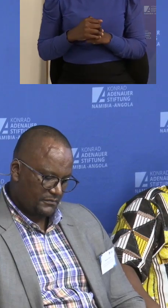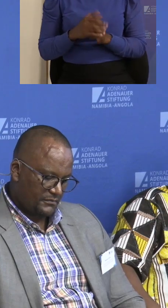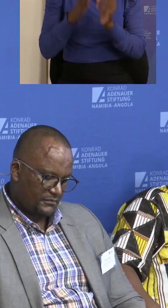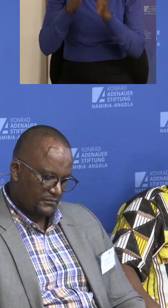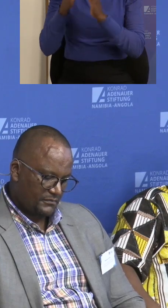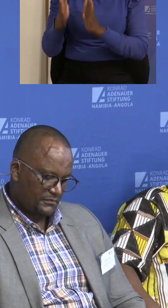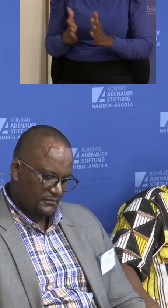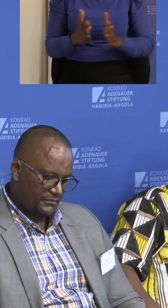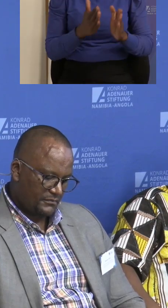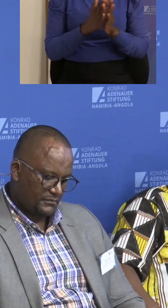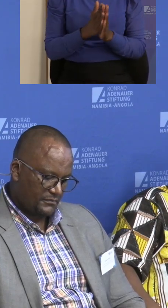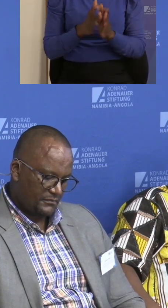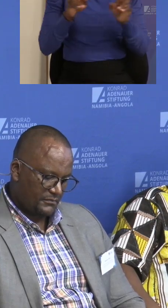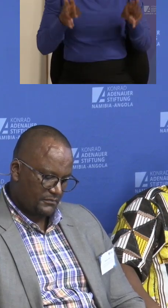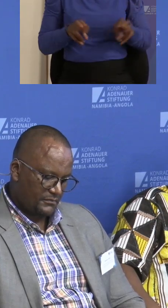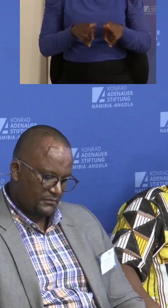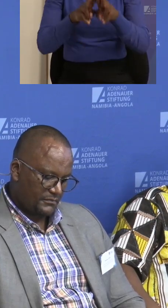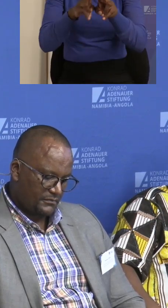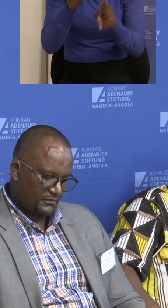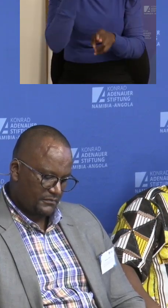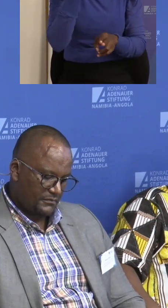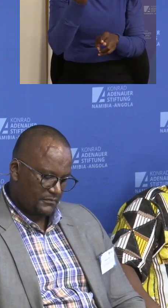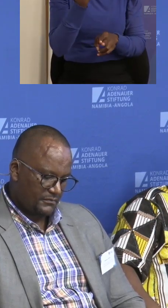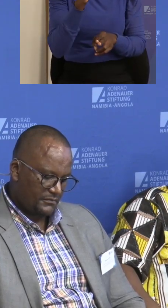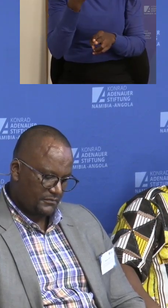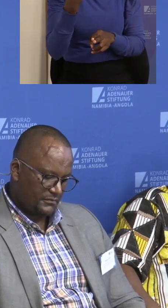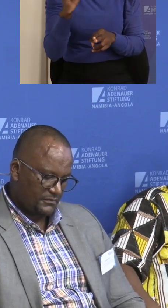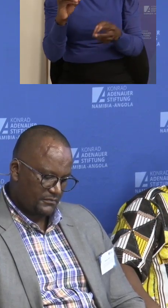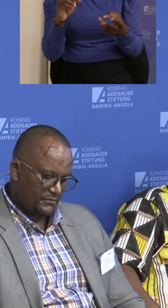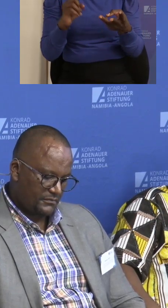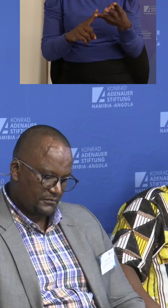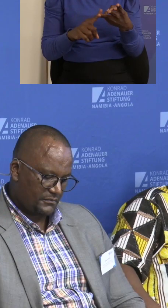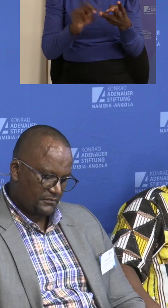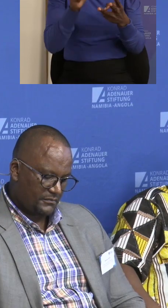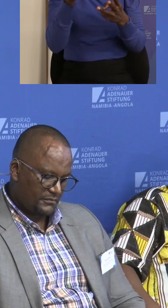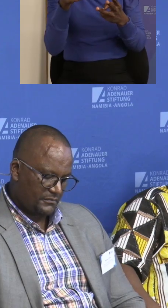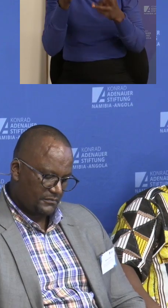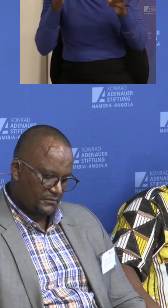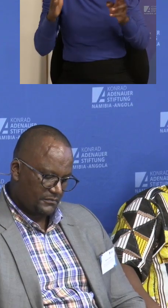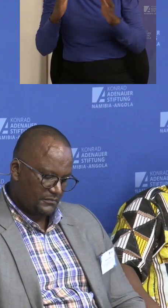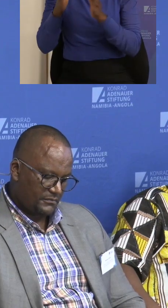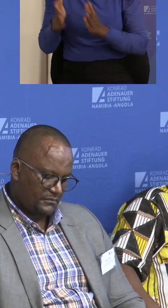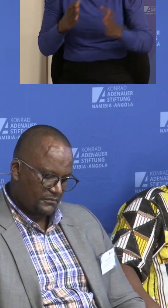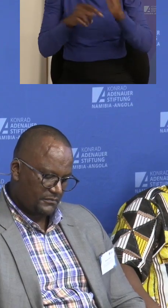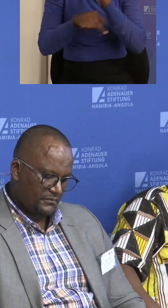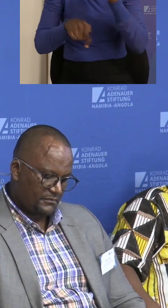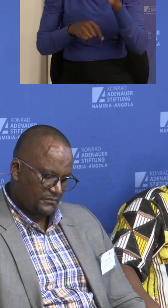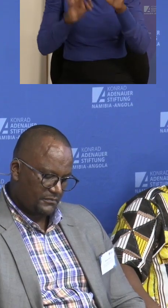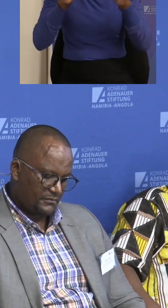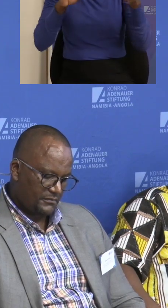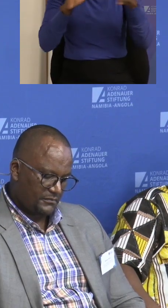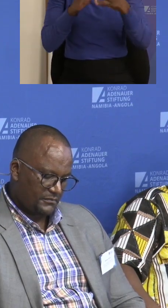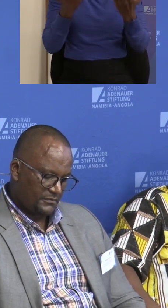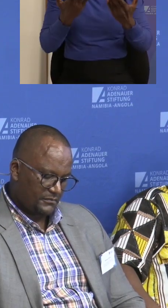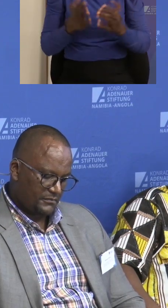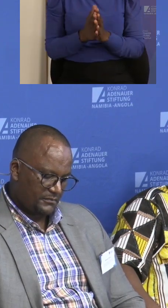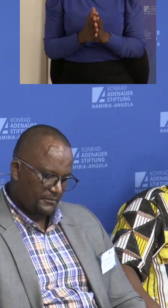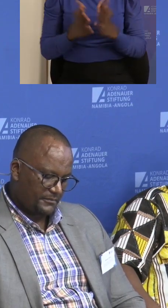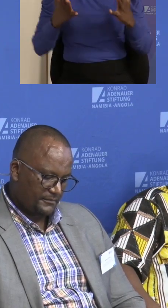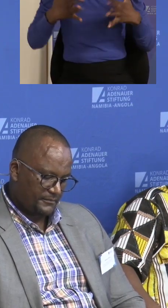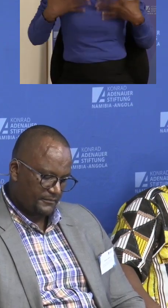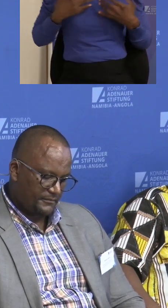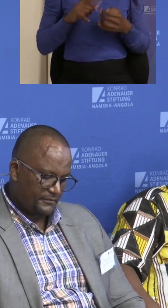plans, Harambee, Vision 2030, and we have many more. Ladies and gentlemen, I'm glad that we have